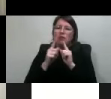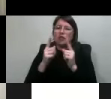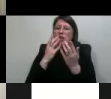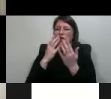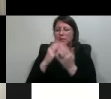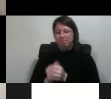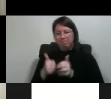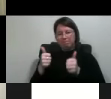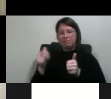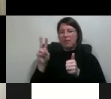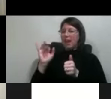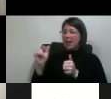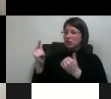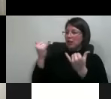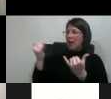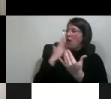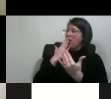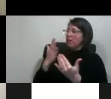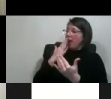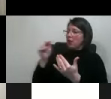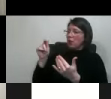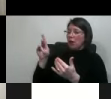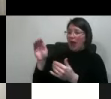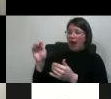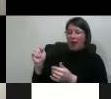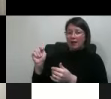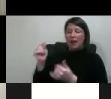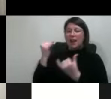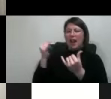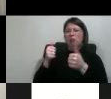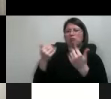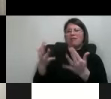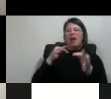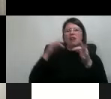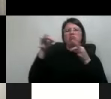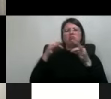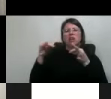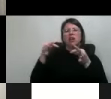I'm going to provide folks with some instructions.